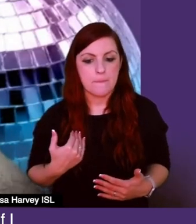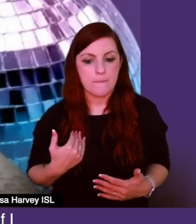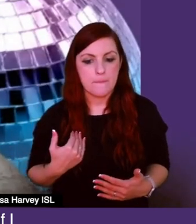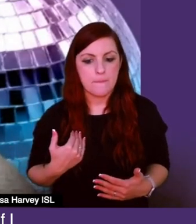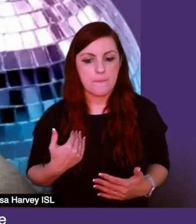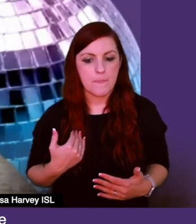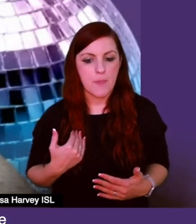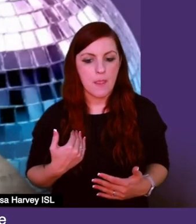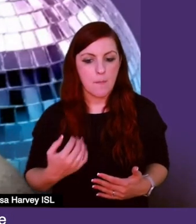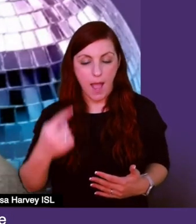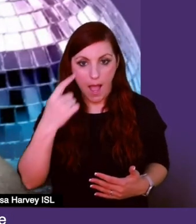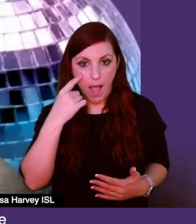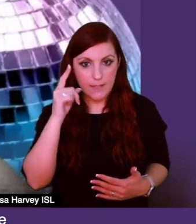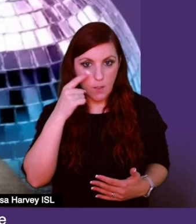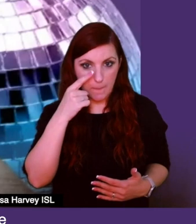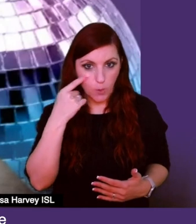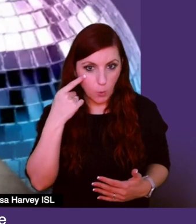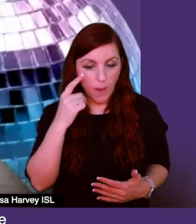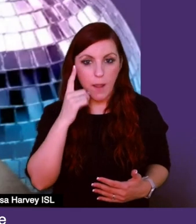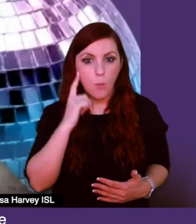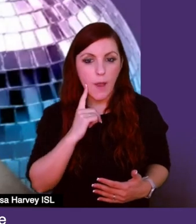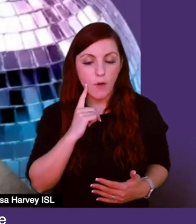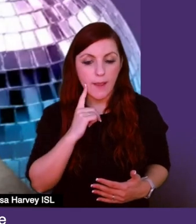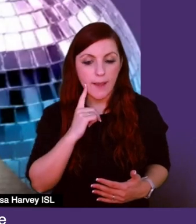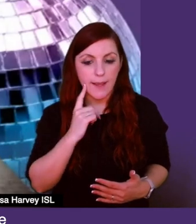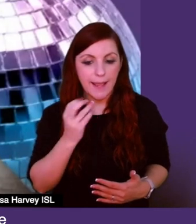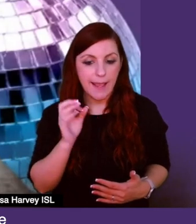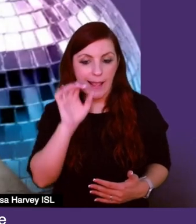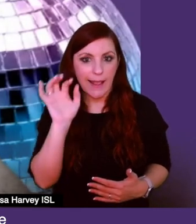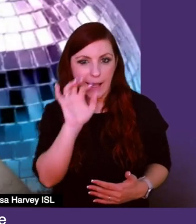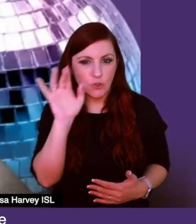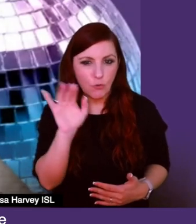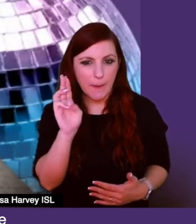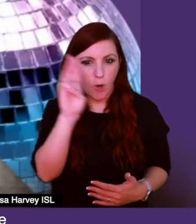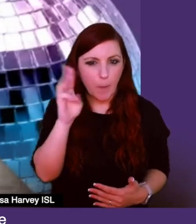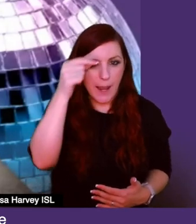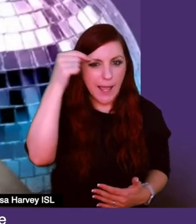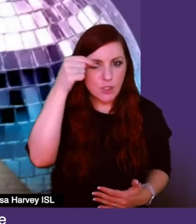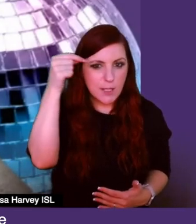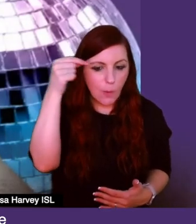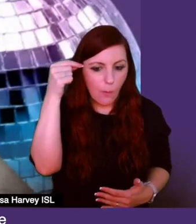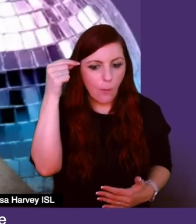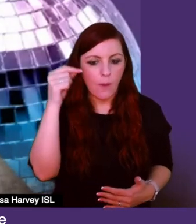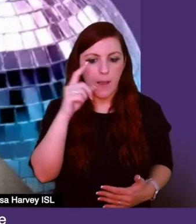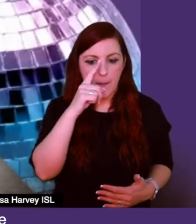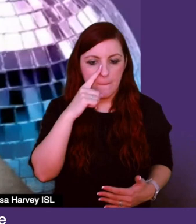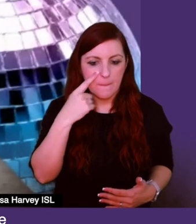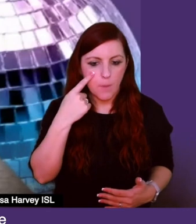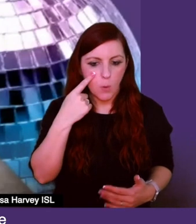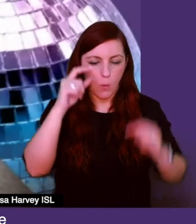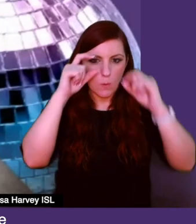done in an up style. My eyes are blue, and I'm wearing a glittery purple eyeshadow with